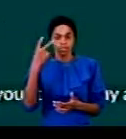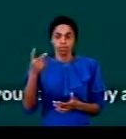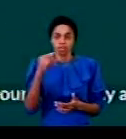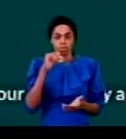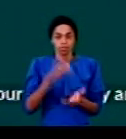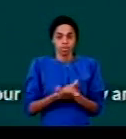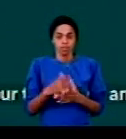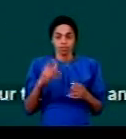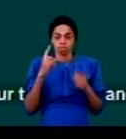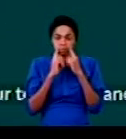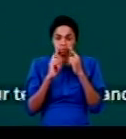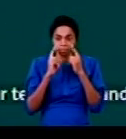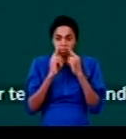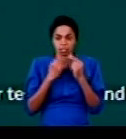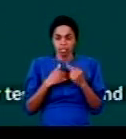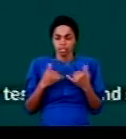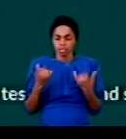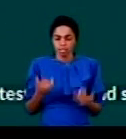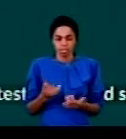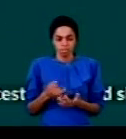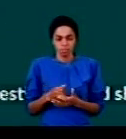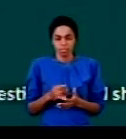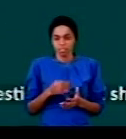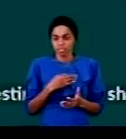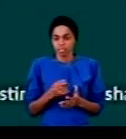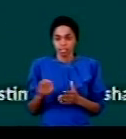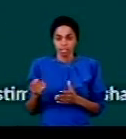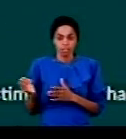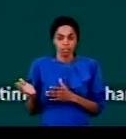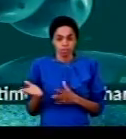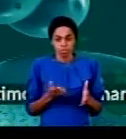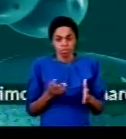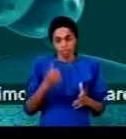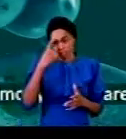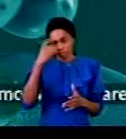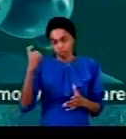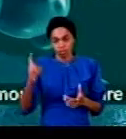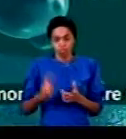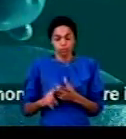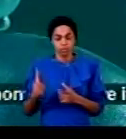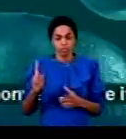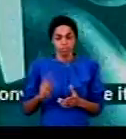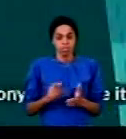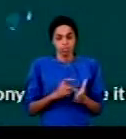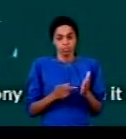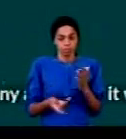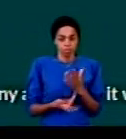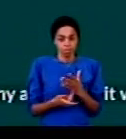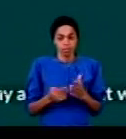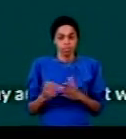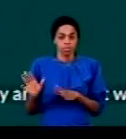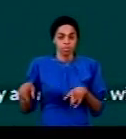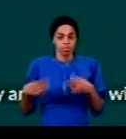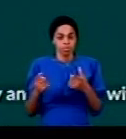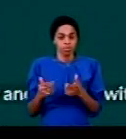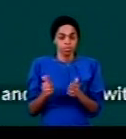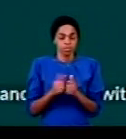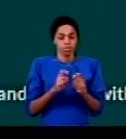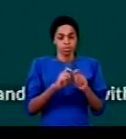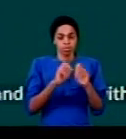offered prayers to God Almighty there in Angola. And not long after the program, they went back home. This